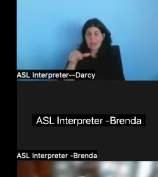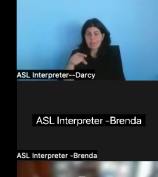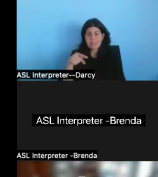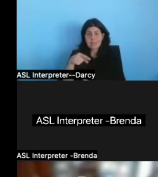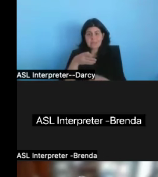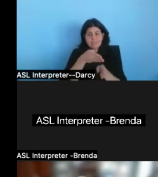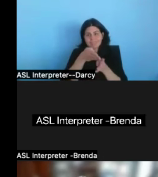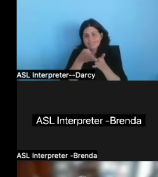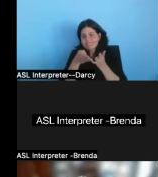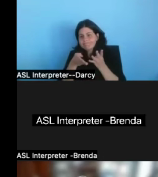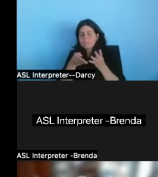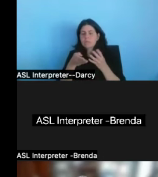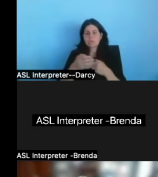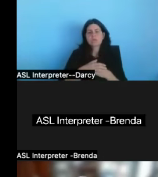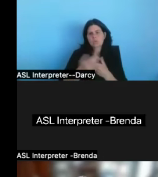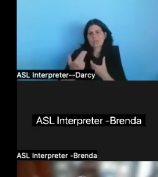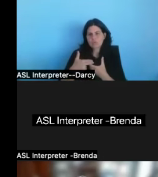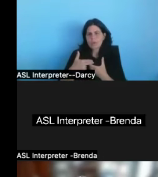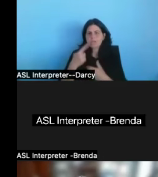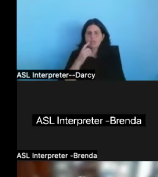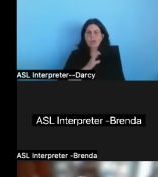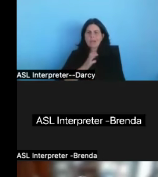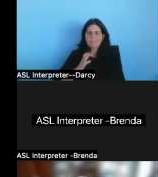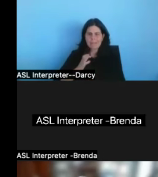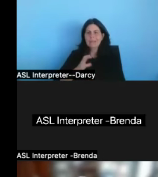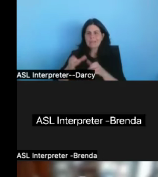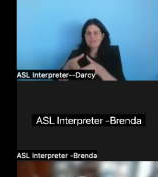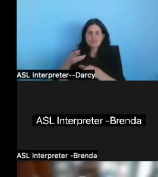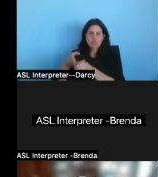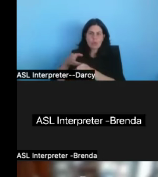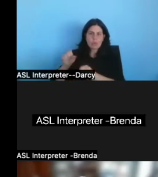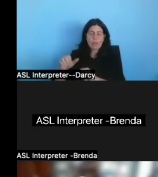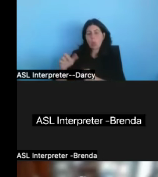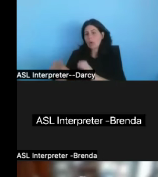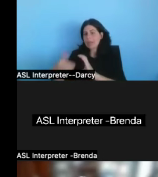us. Go to earthquakecountry.org/committees. And again, you can also email us at